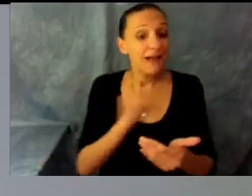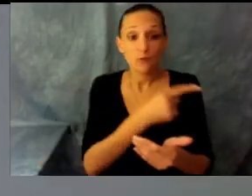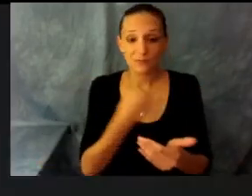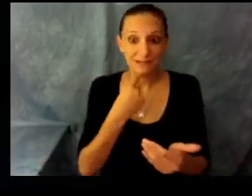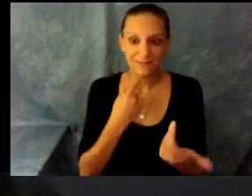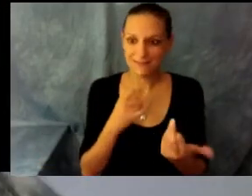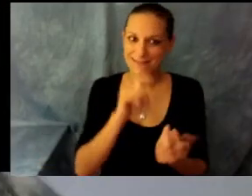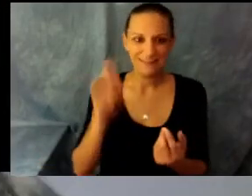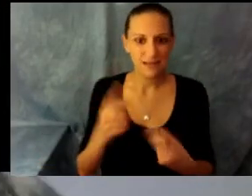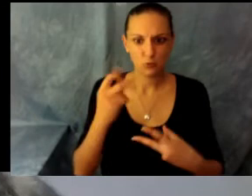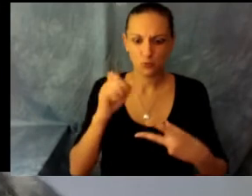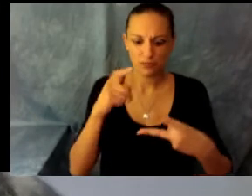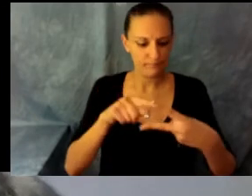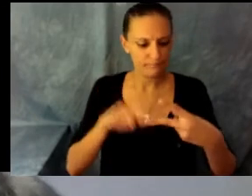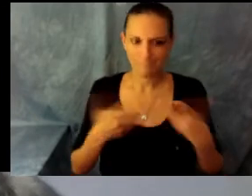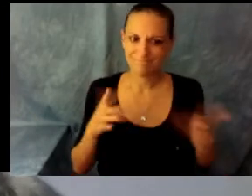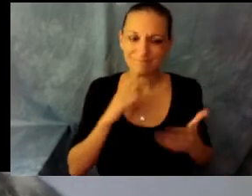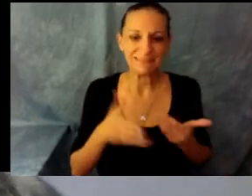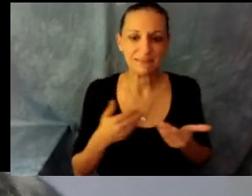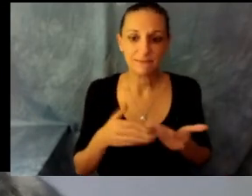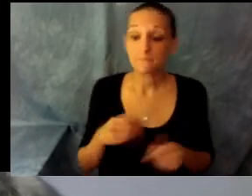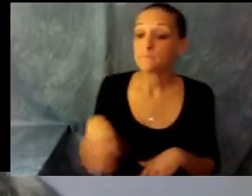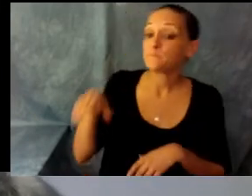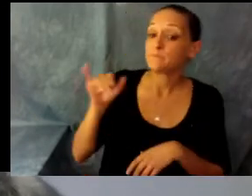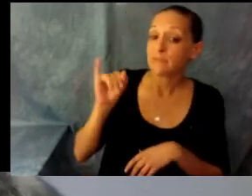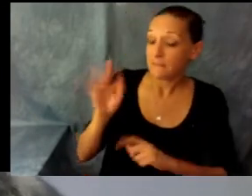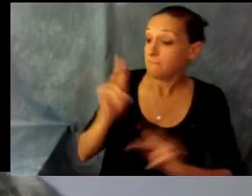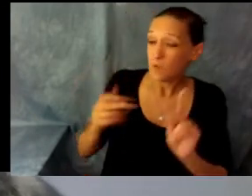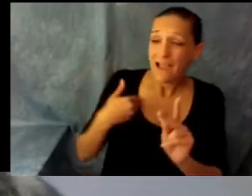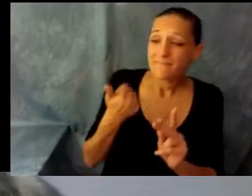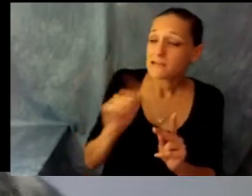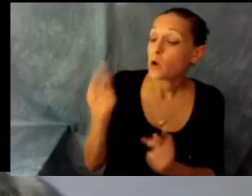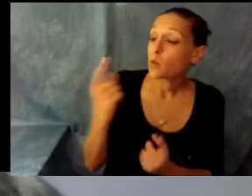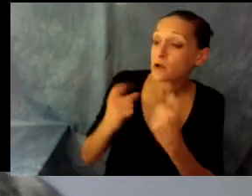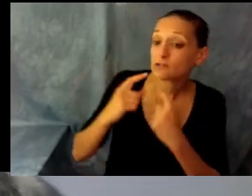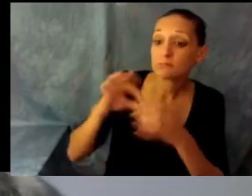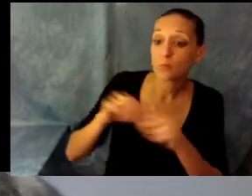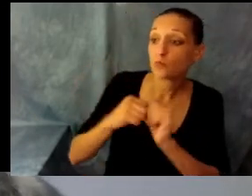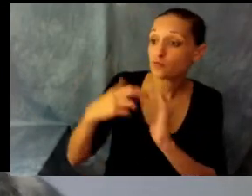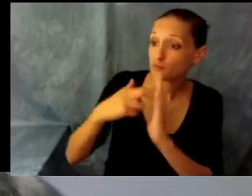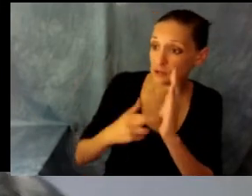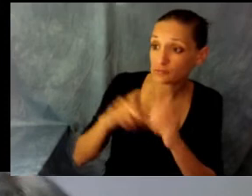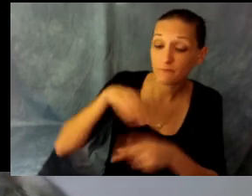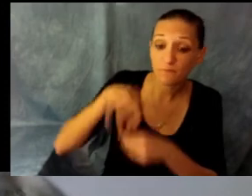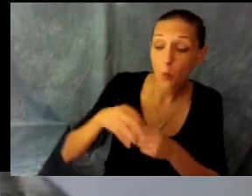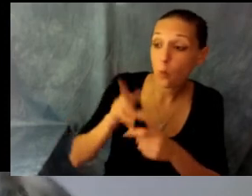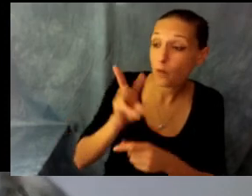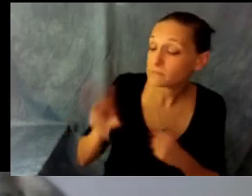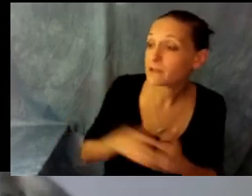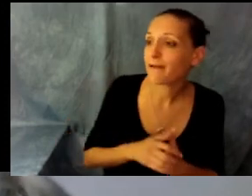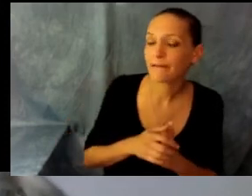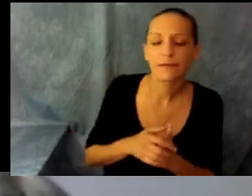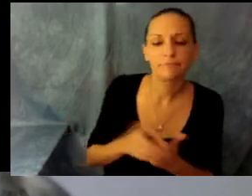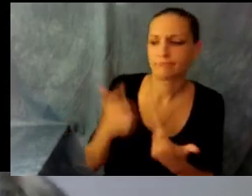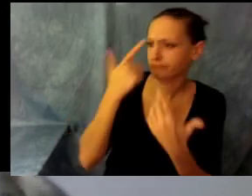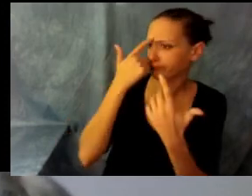just so easy. If folks do have questions about the Register to Vote website, they're certainly welcome to